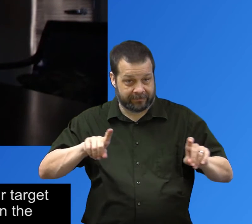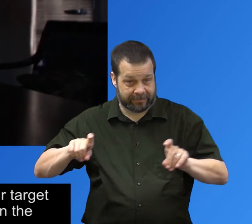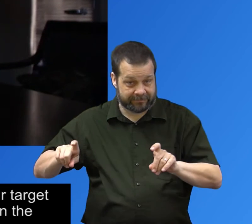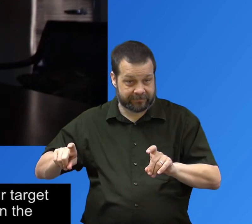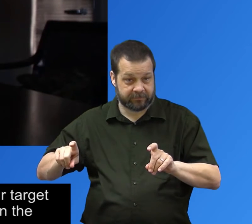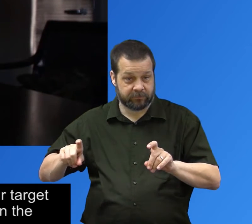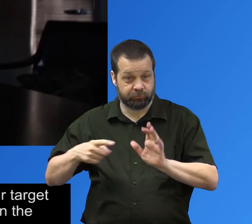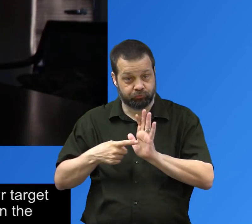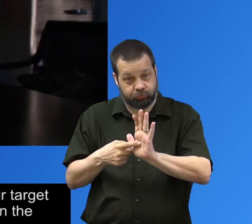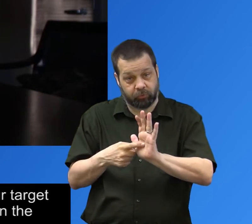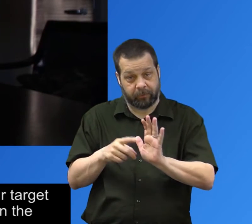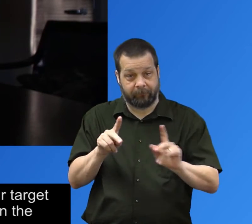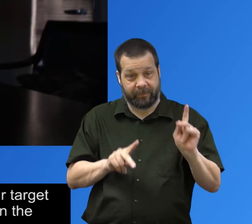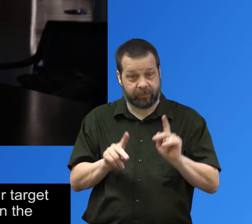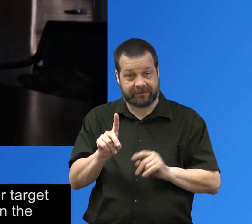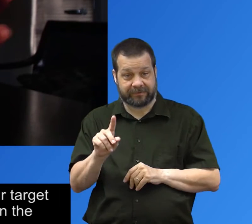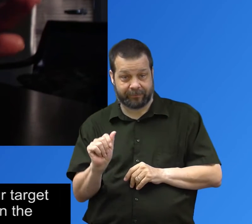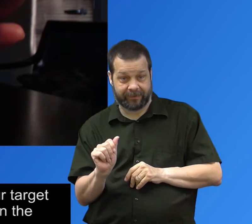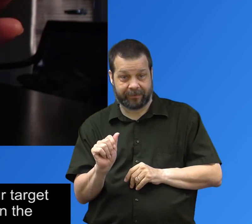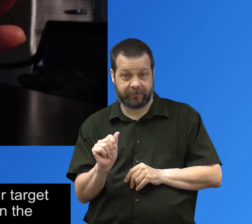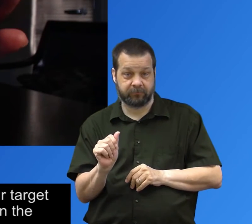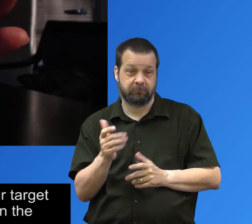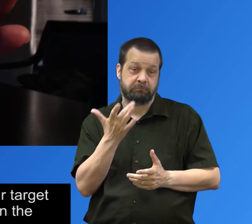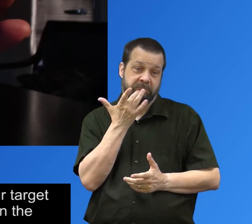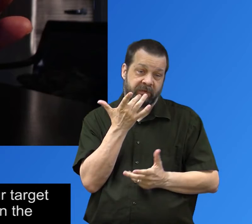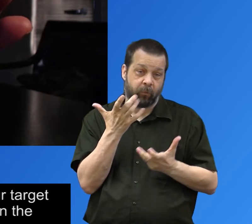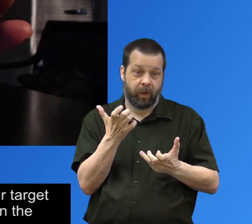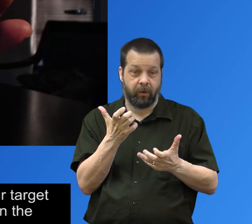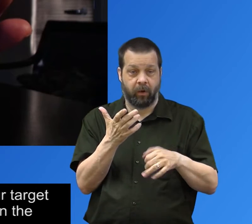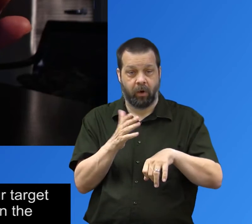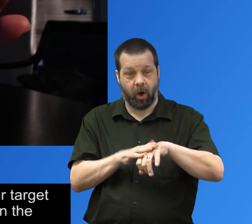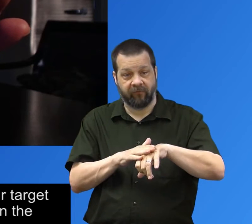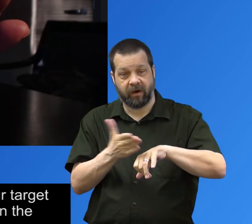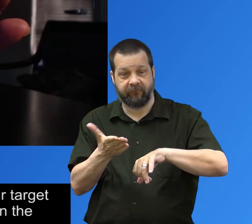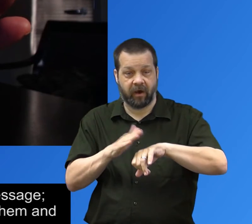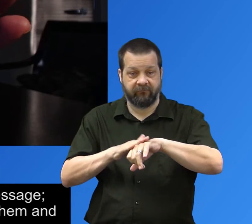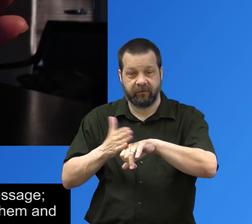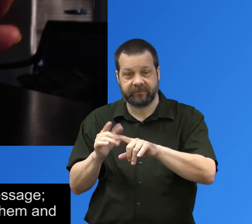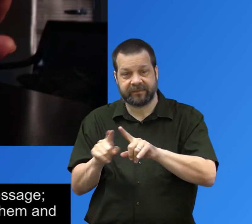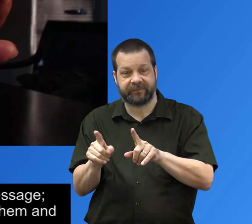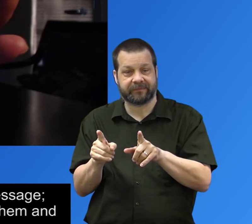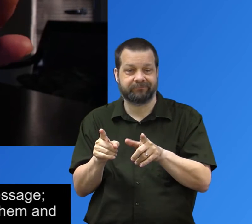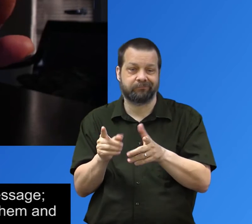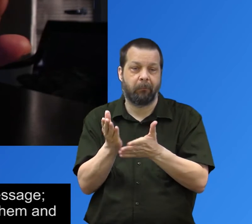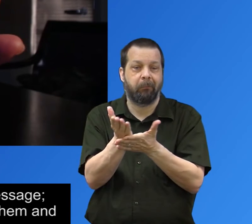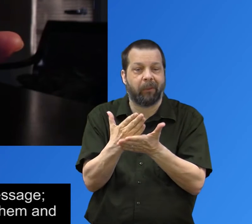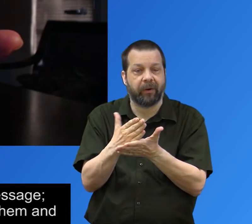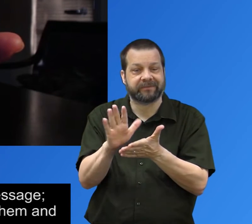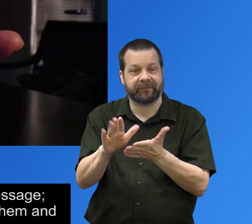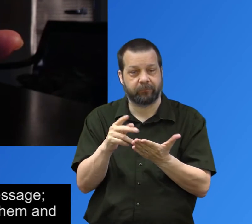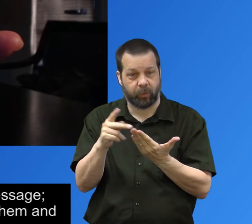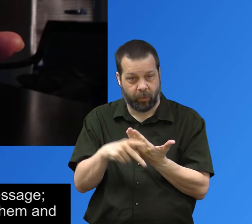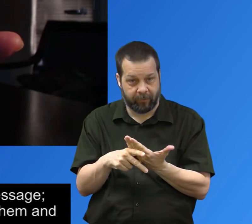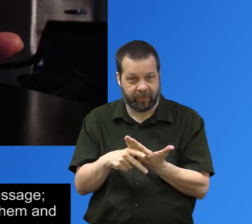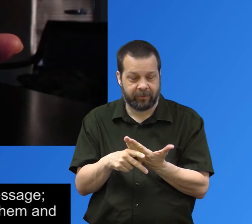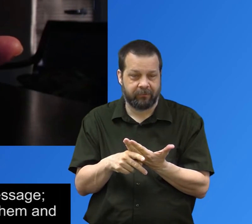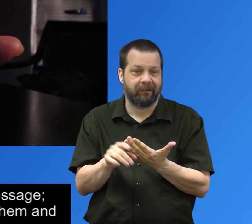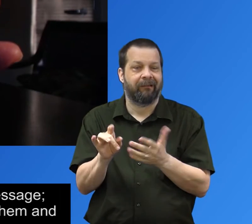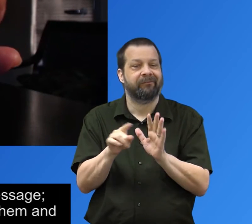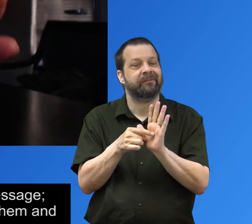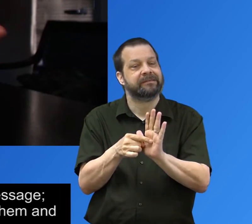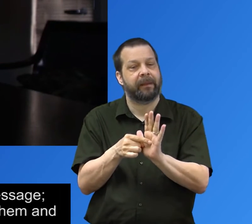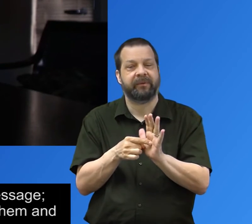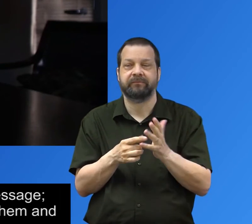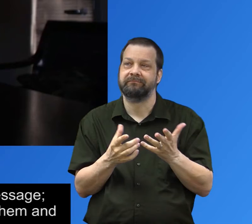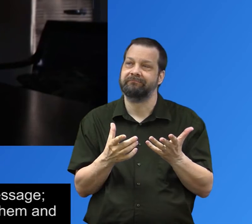Usability testing showed that our target population wanted to be able to toggle off and on the features that would help them understand the